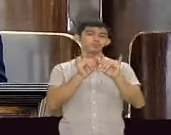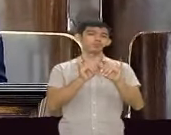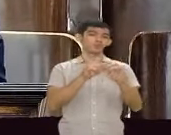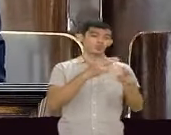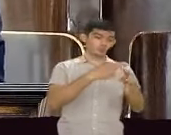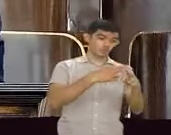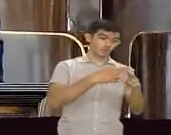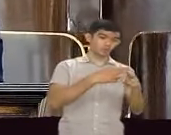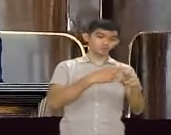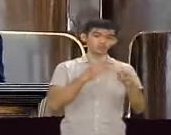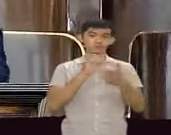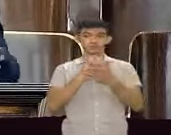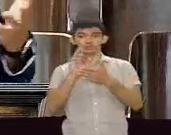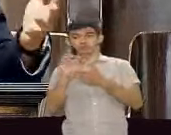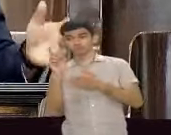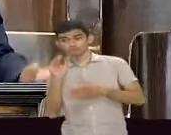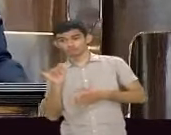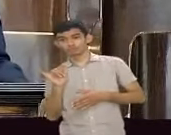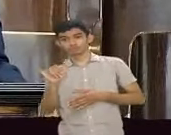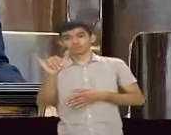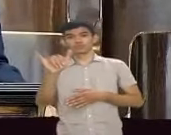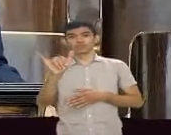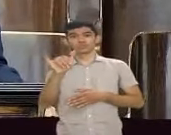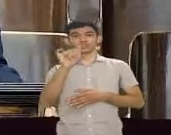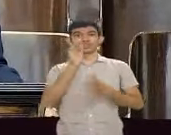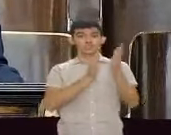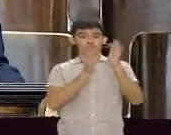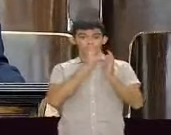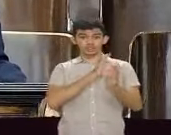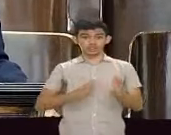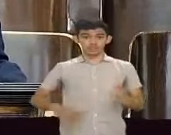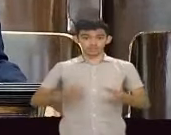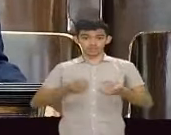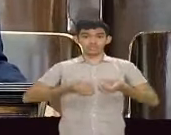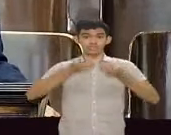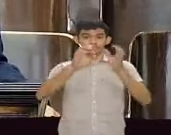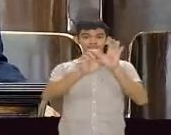or the eternal? Jesus Christ gave the example. Let's follow His example.